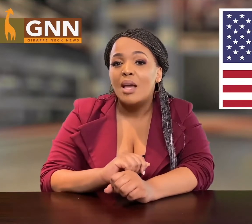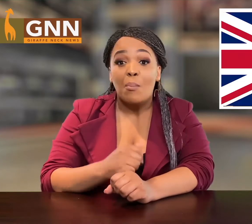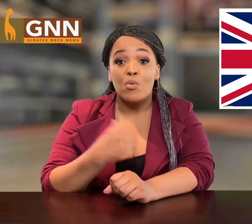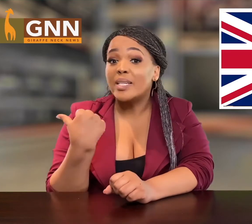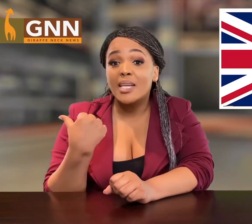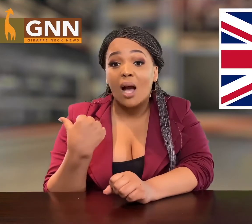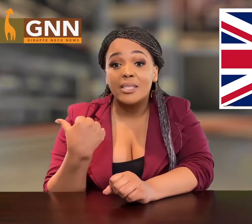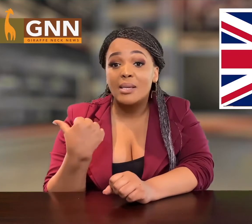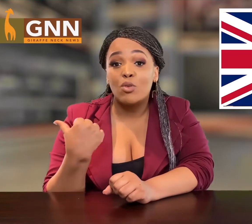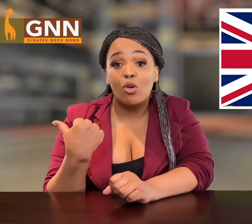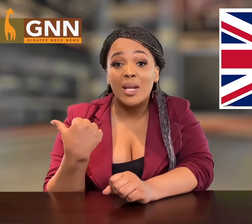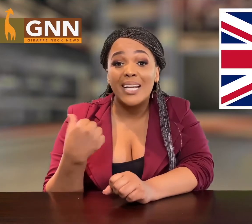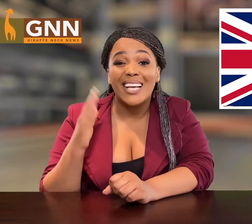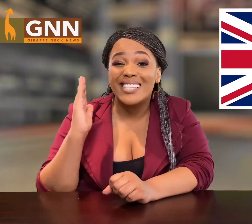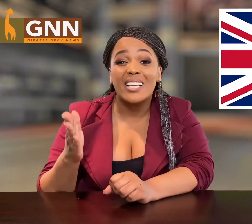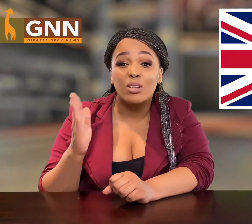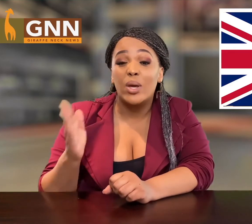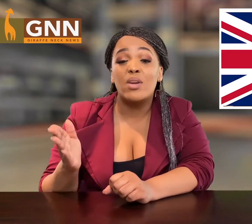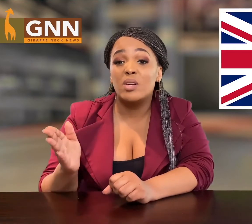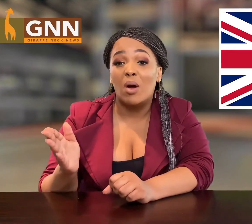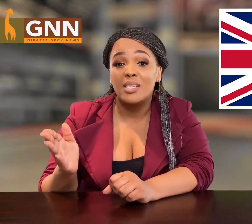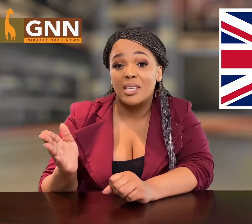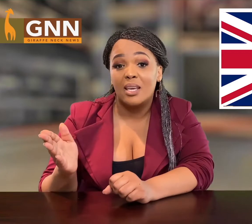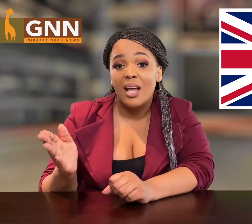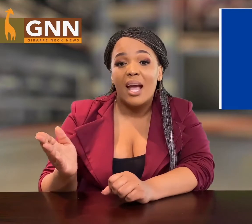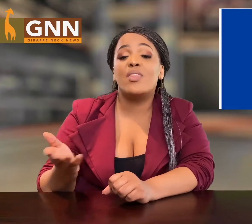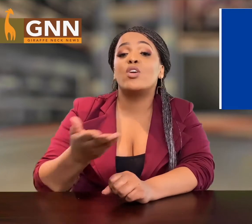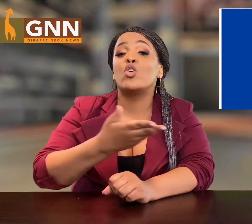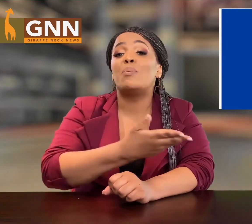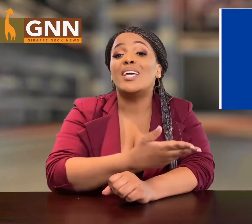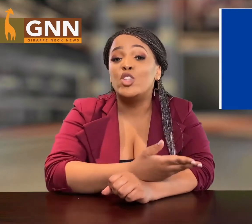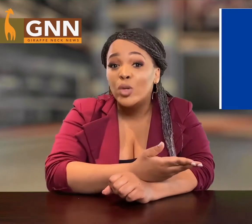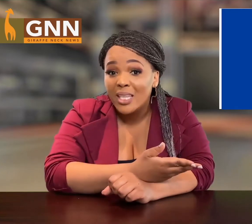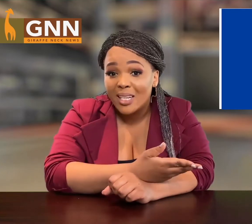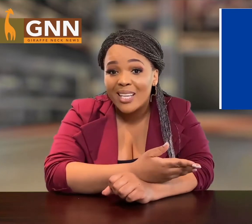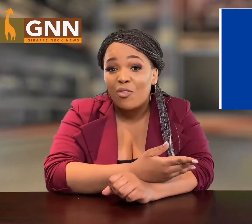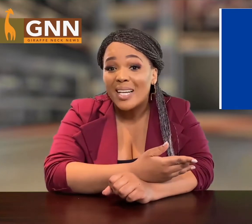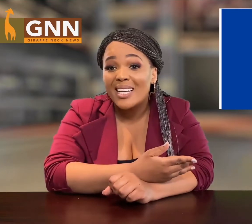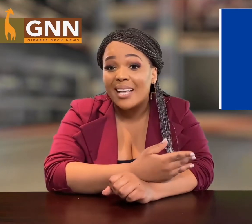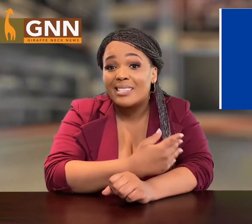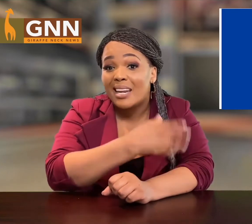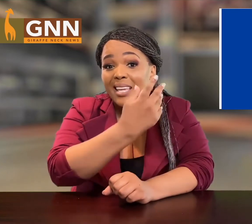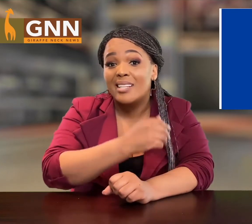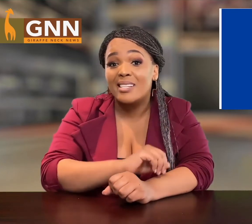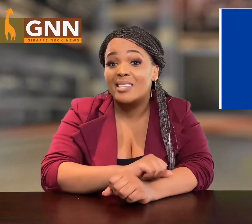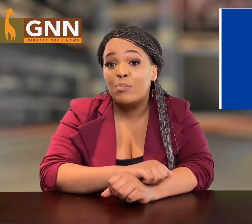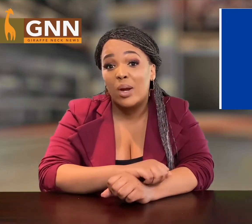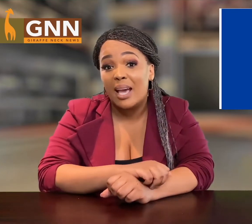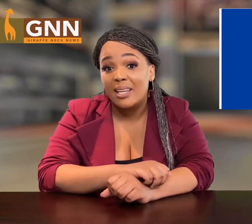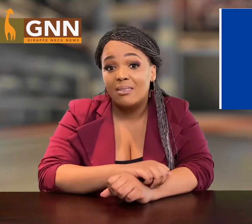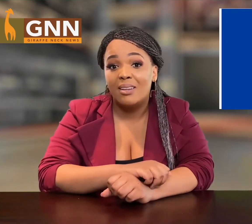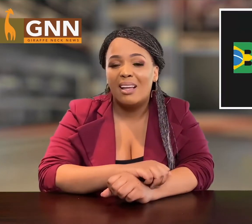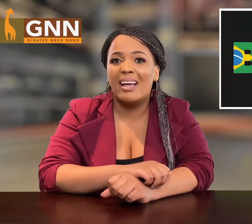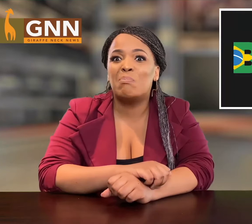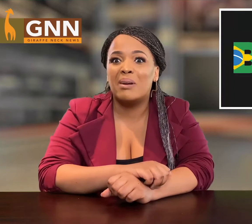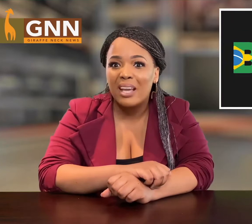rate. Britain can't seem to formulate a single coherent policy. And the European Union is fighting like stray cats in a Sea Point